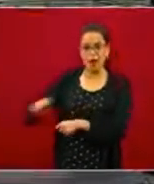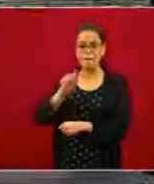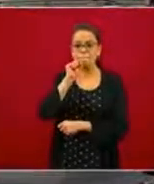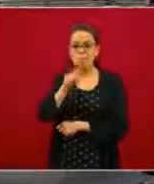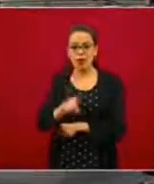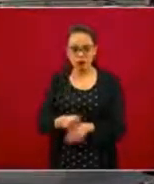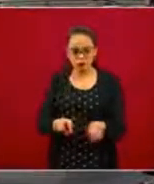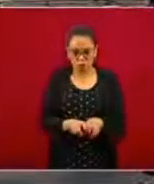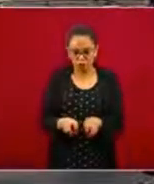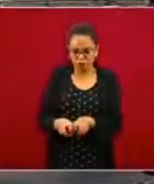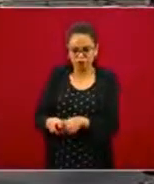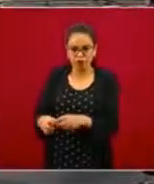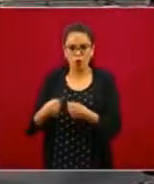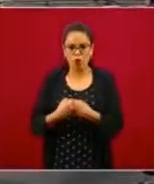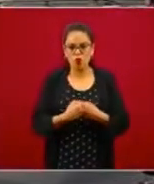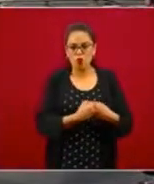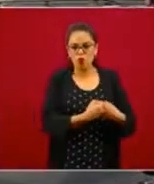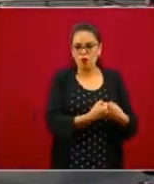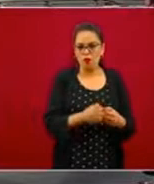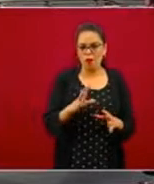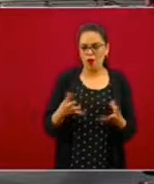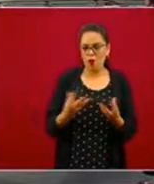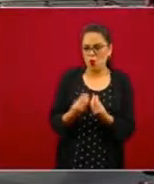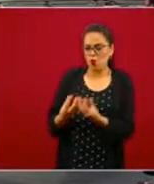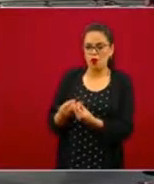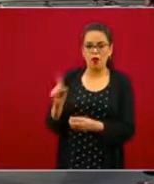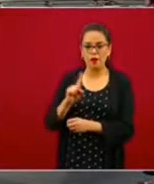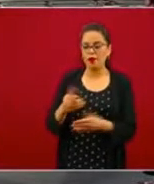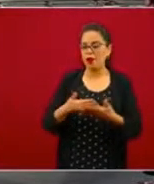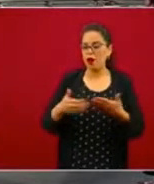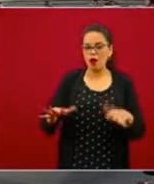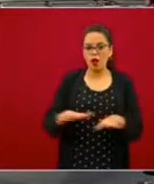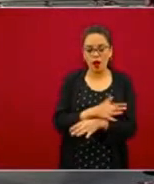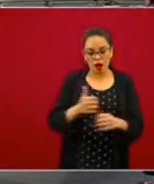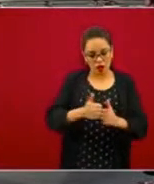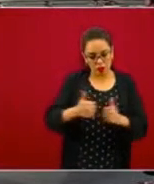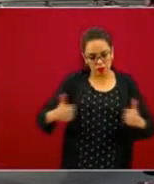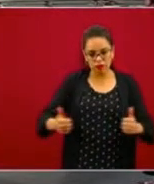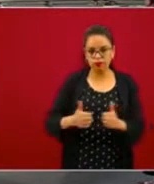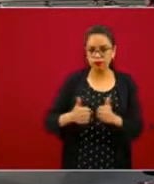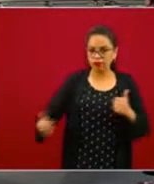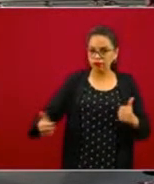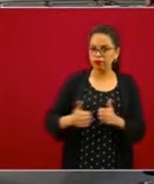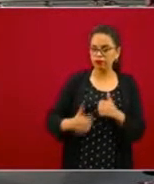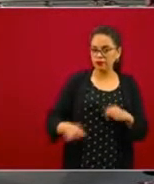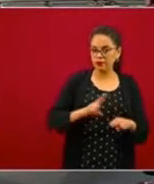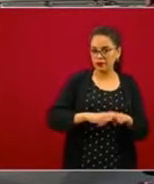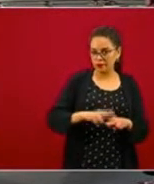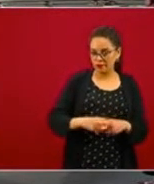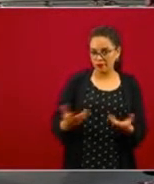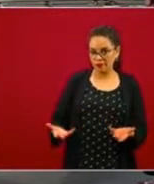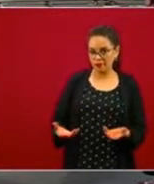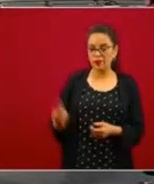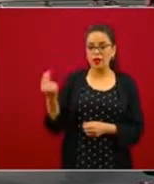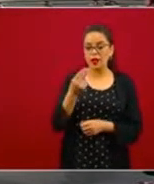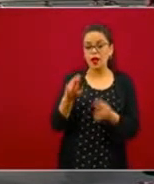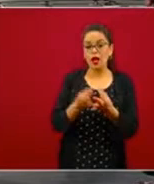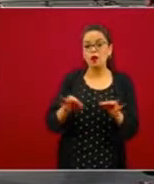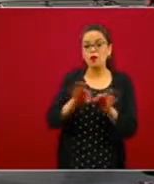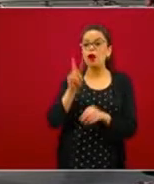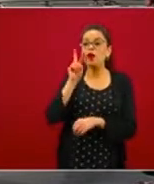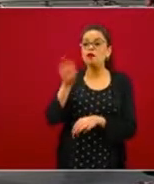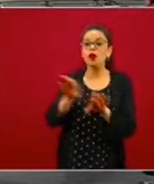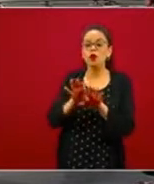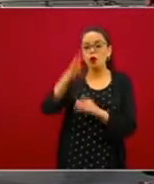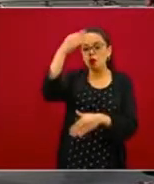you do siguiente. it now. Esta parte que es la que nos interesaba This is one mucho of es el the primer parts punto that de we were validatación. most ¿Cómo son interested los in. filtros de entrada? Pues antes The